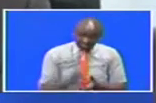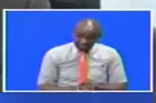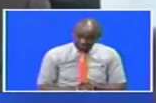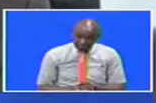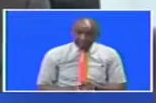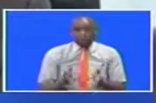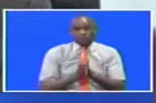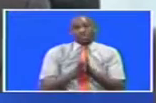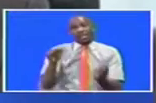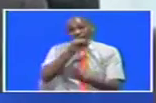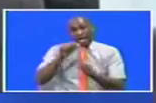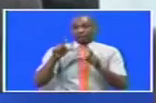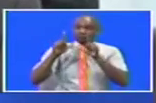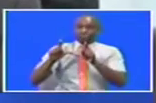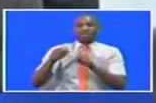And logbooks,